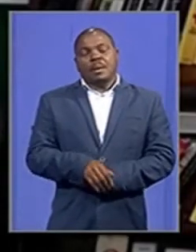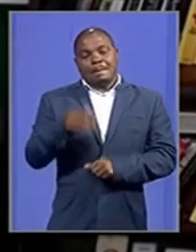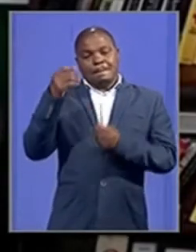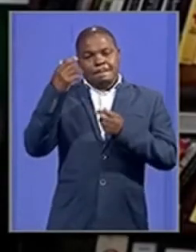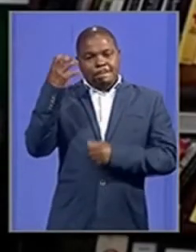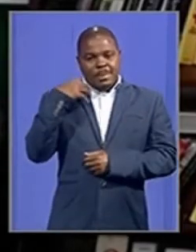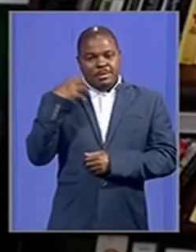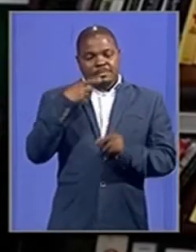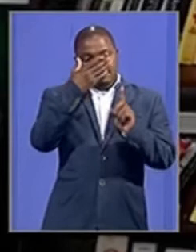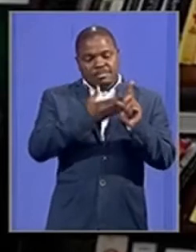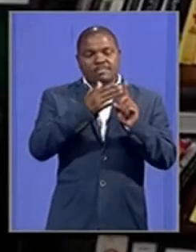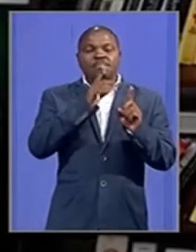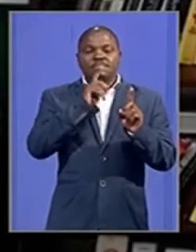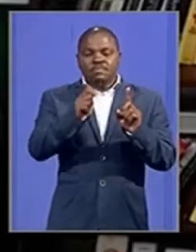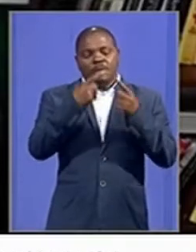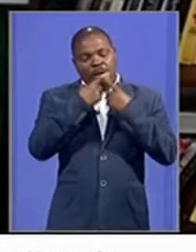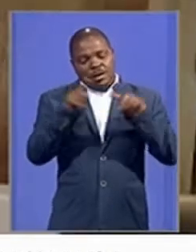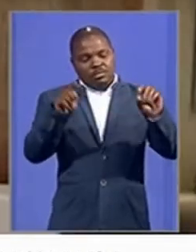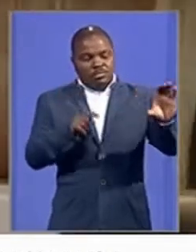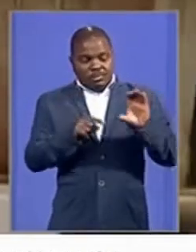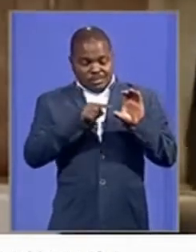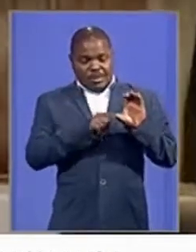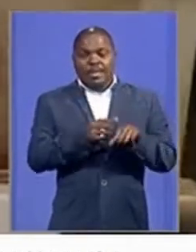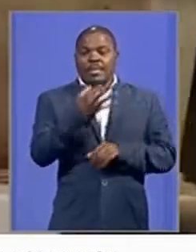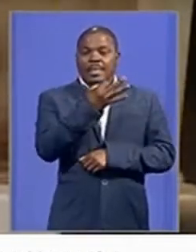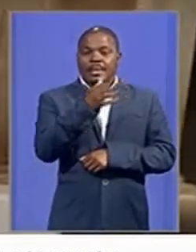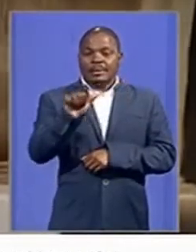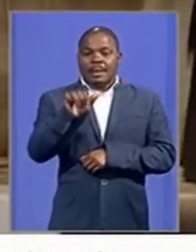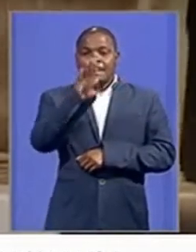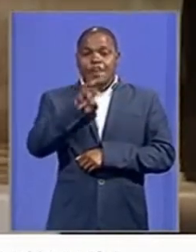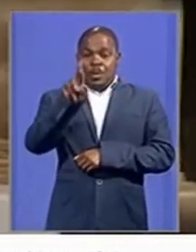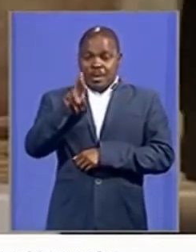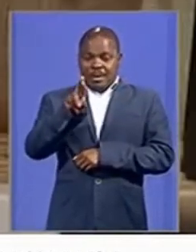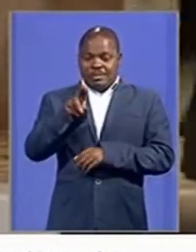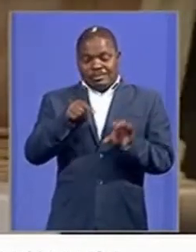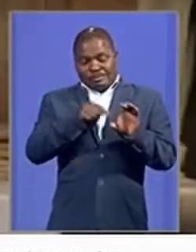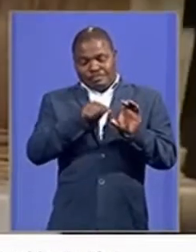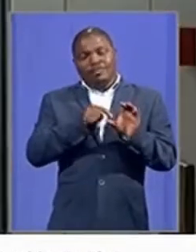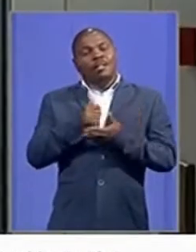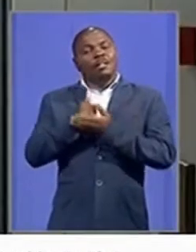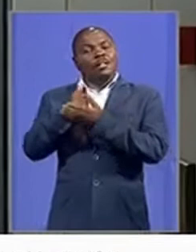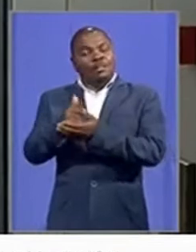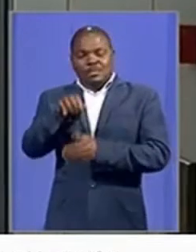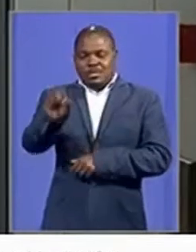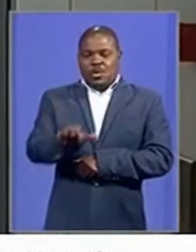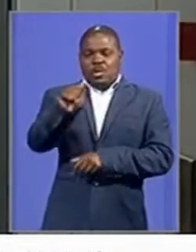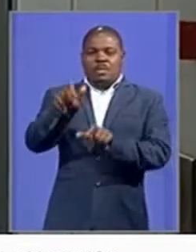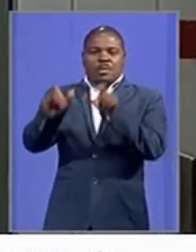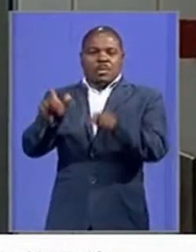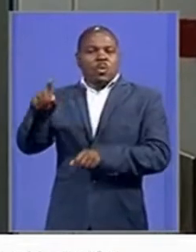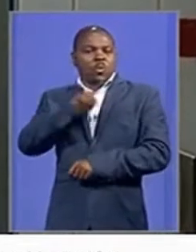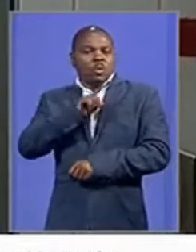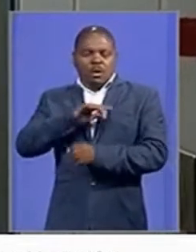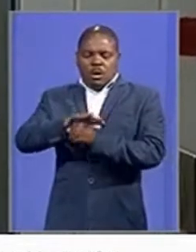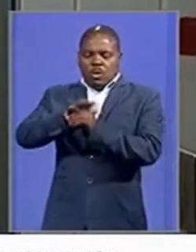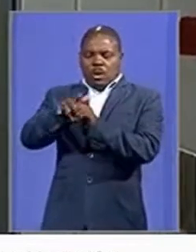dirile kitsiso ya dibilione di le 36 tsa diranta e leng matlole a tlileng go thusa maAforika Borwa a milweng ke sagajaja